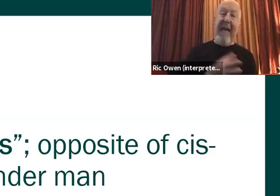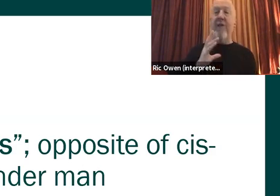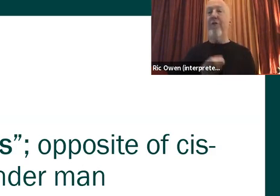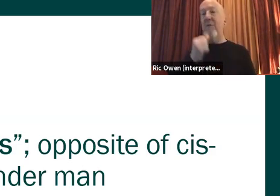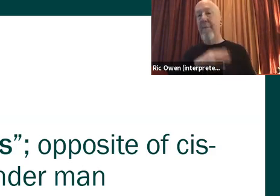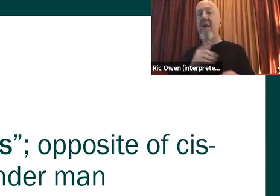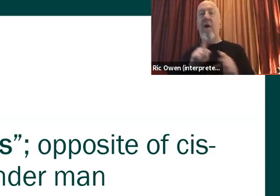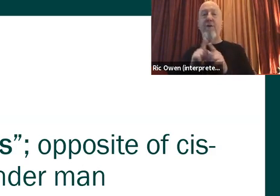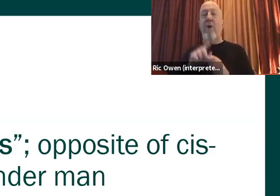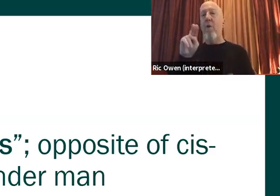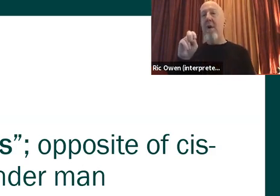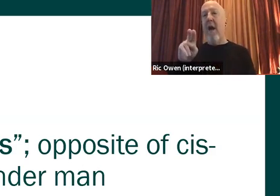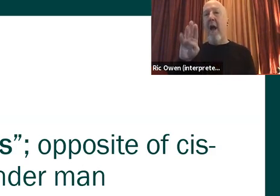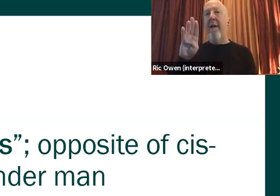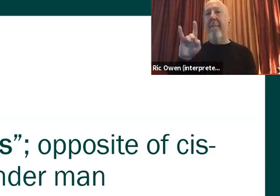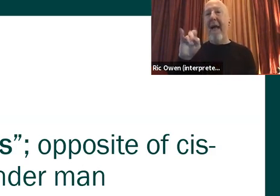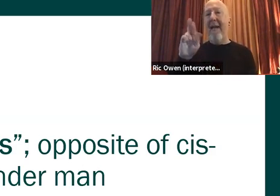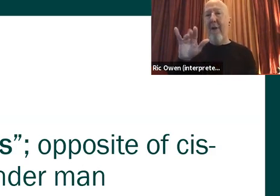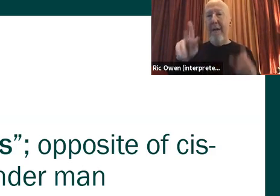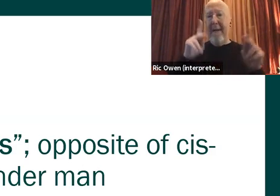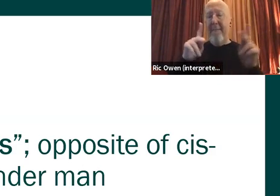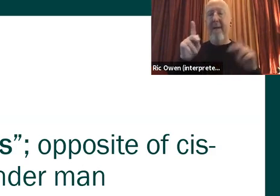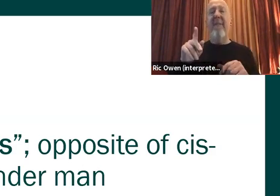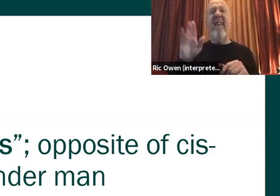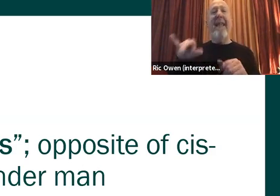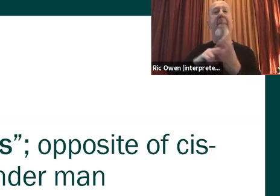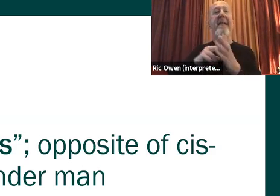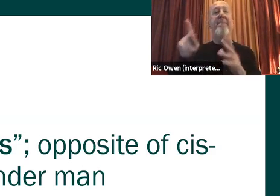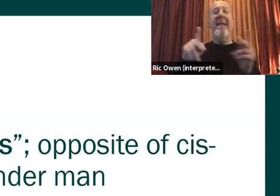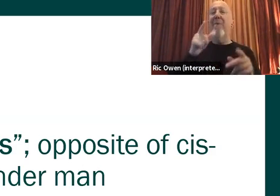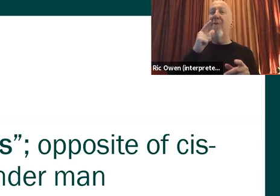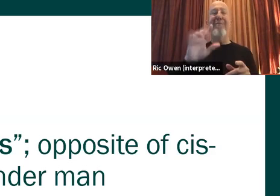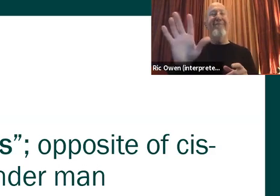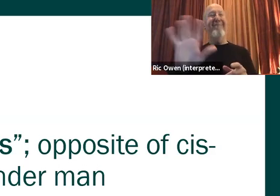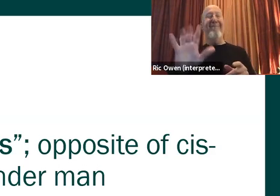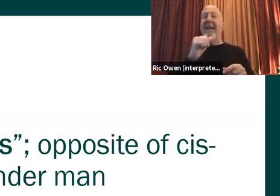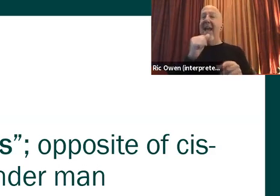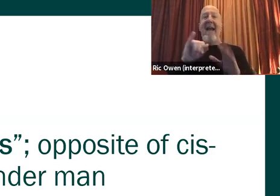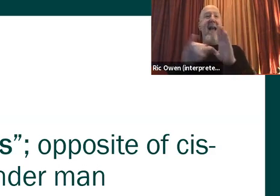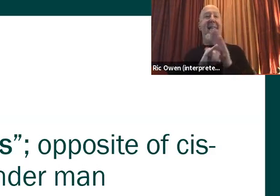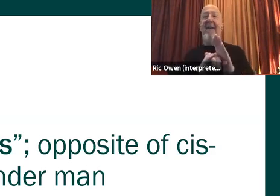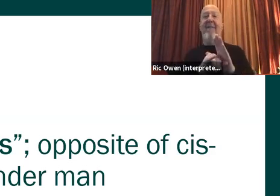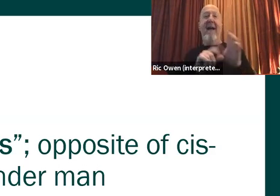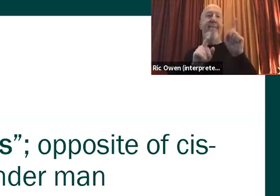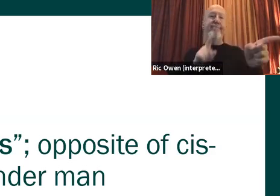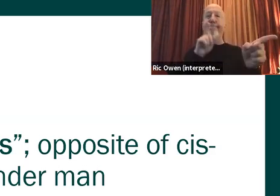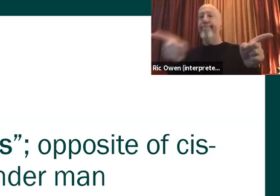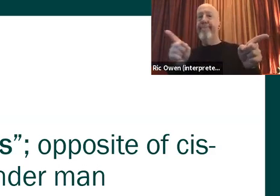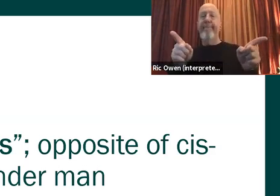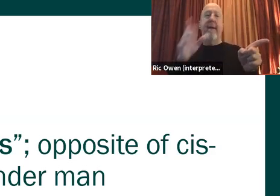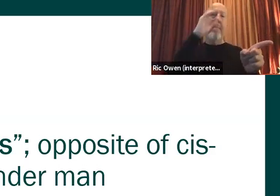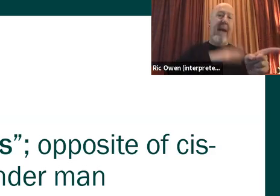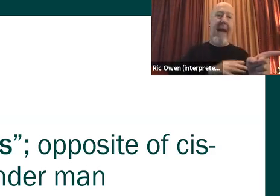non-binary people. Non-binary people being people who do not identify strictly as male or female, such as